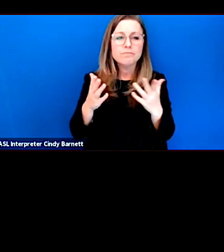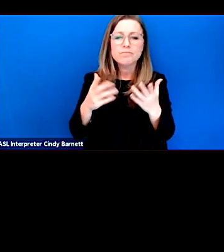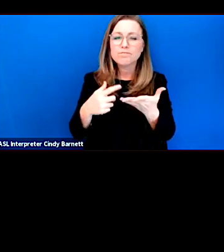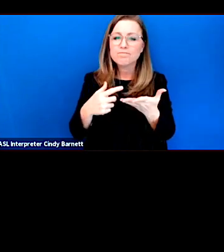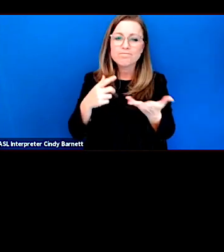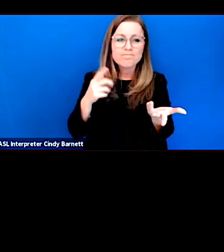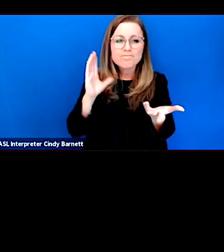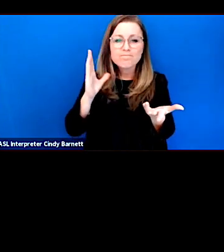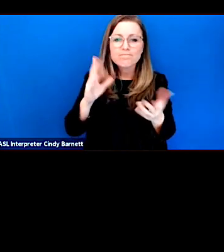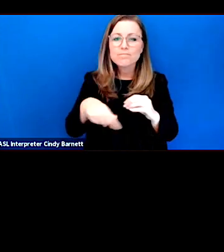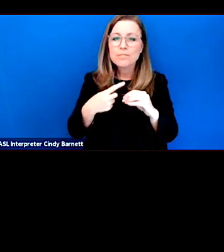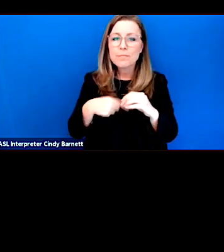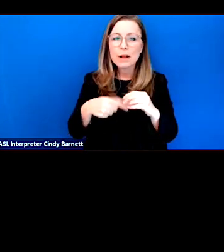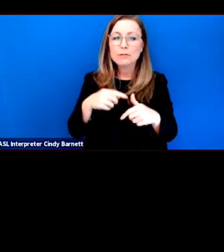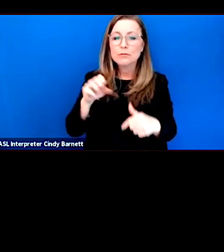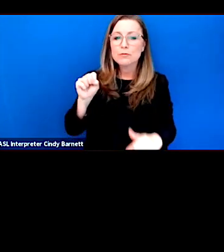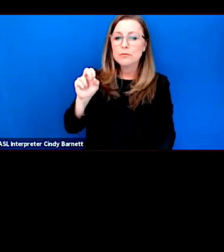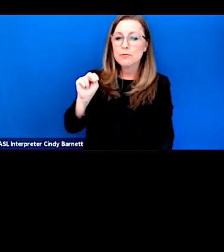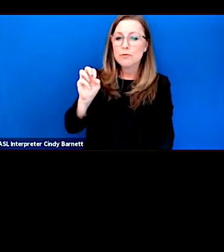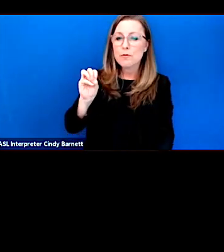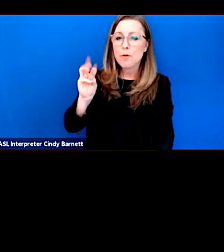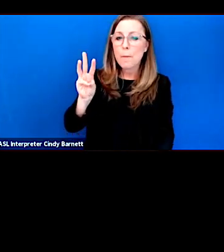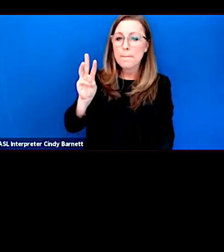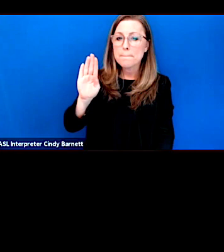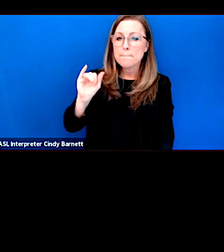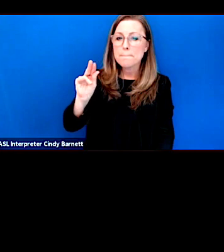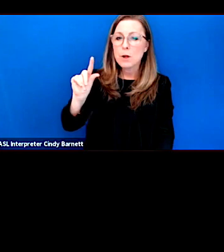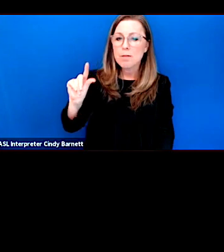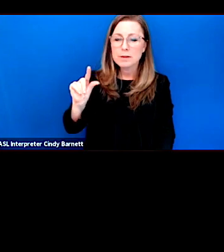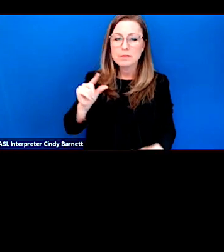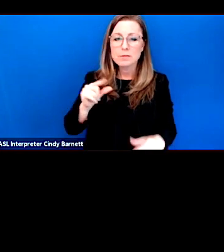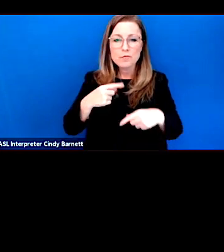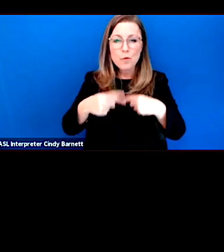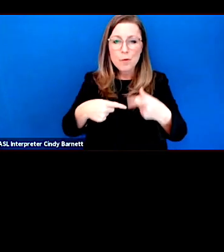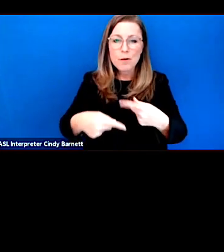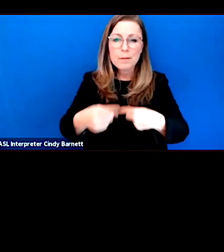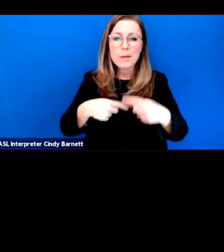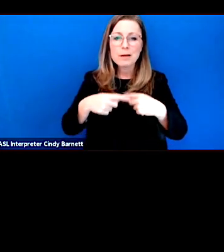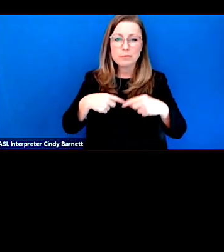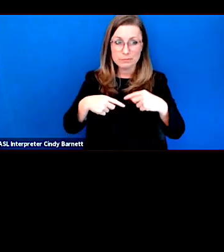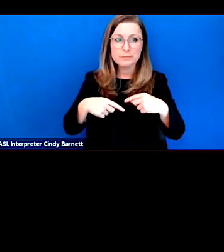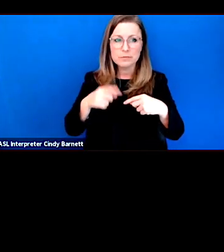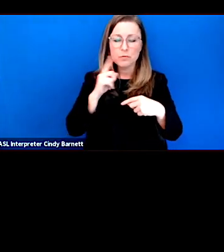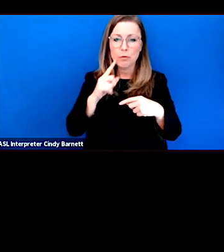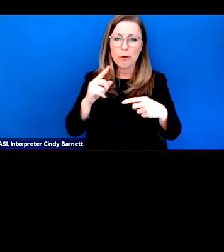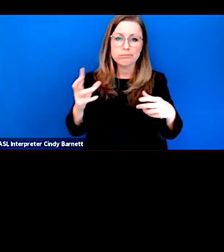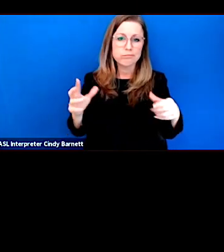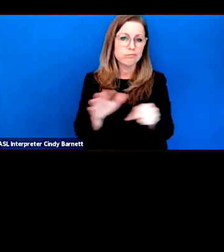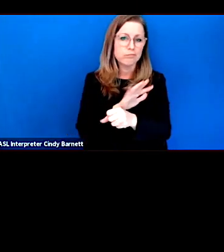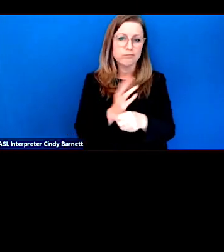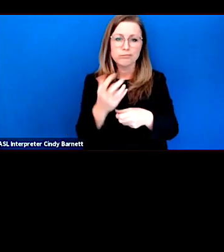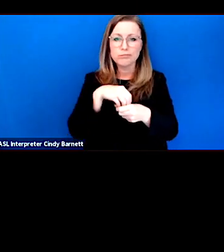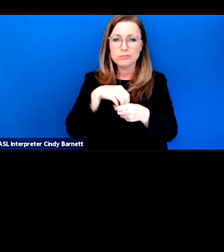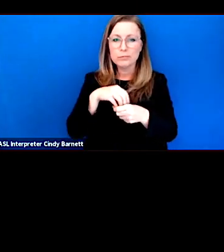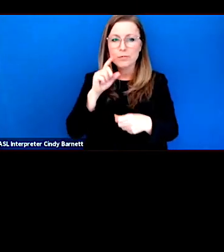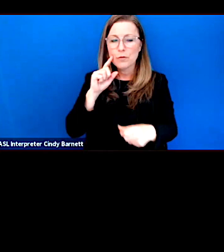to establish a full set of literature to include in the metasynthesis. So first things first is,